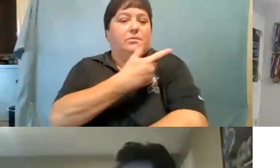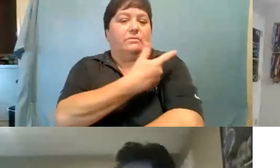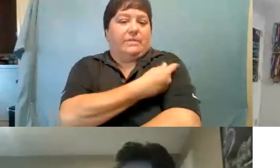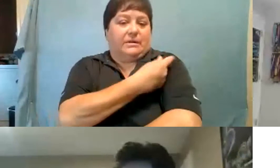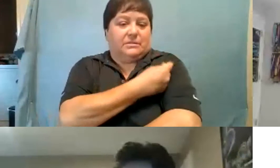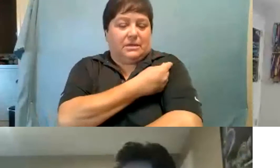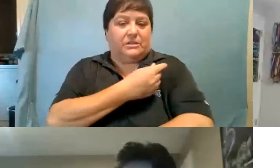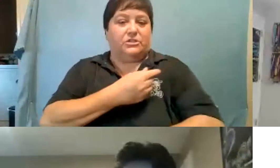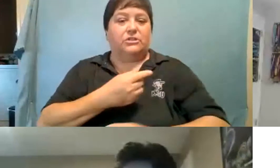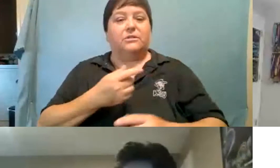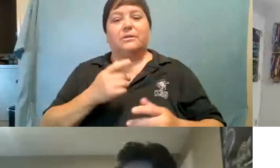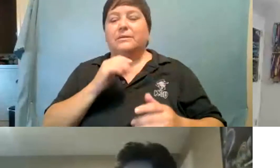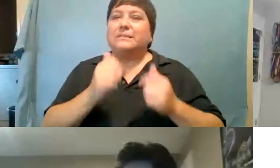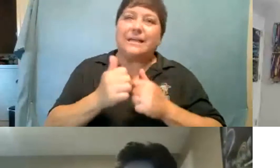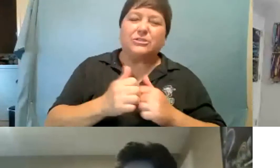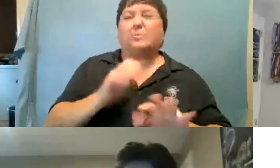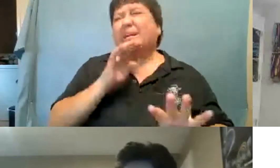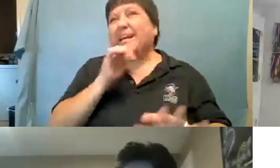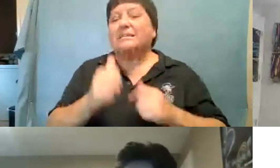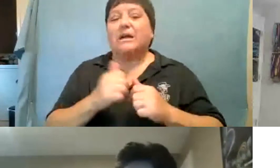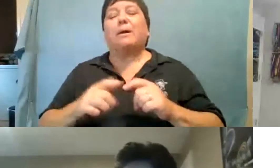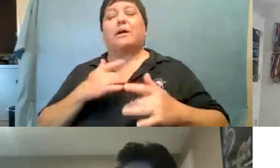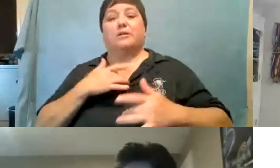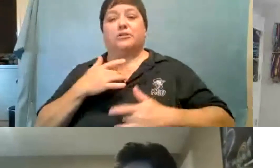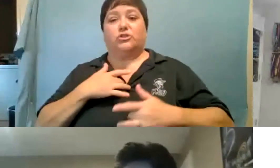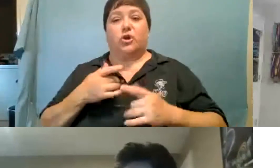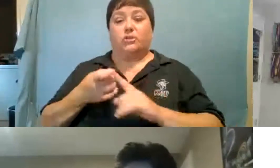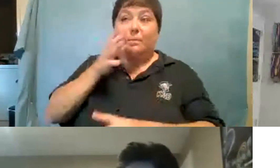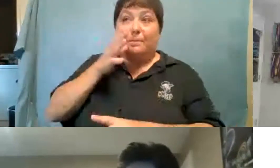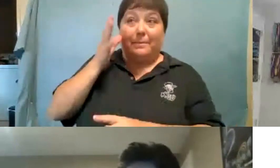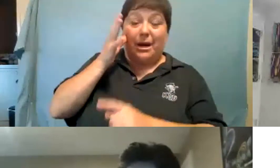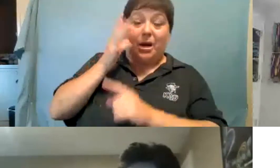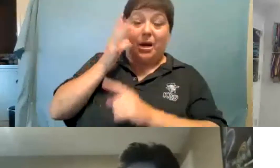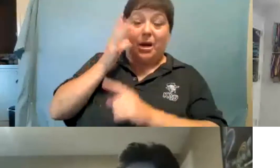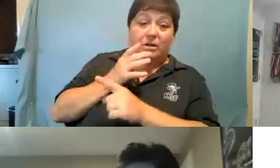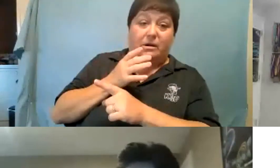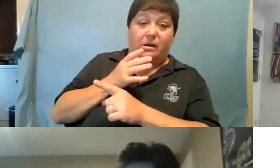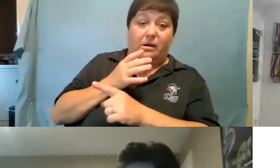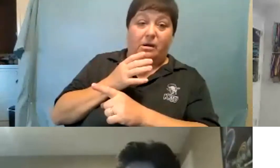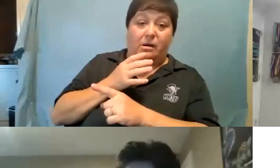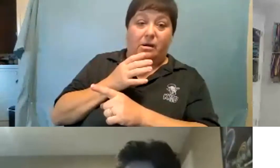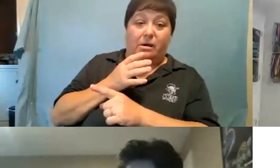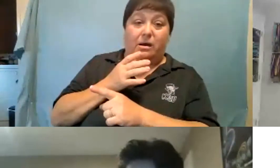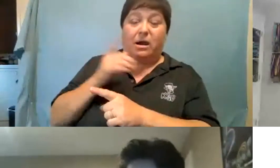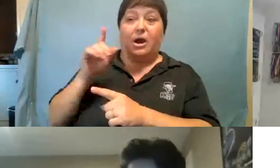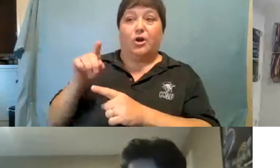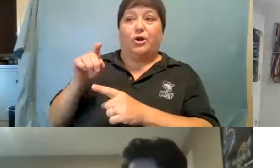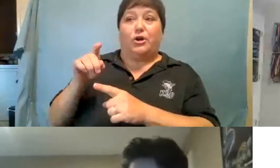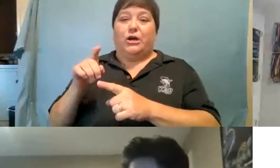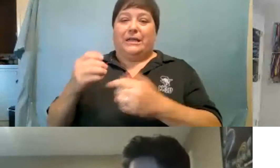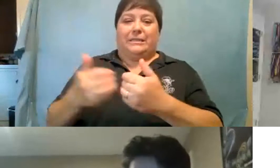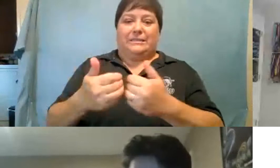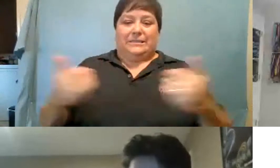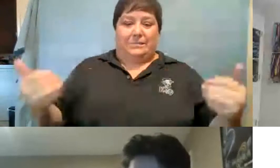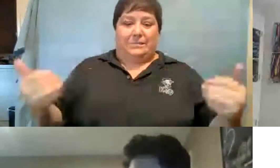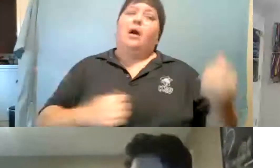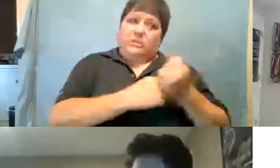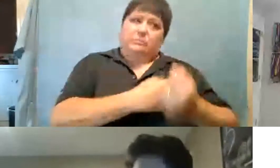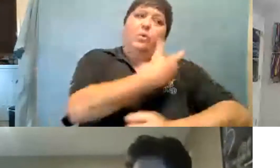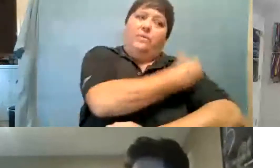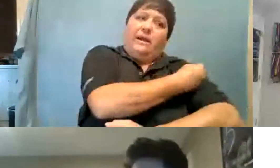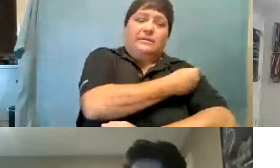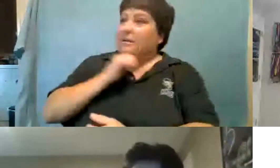dangers, or like not only the dangers, but just like the concerns that parents have and the divide that it could create between those who support it and those who oppose it, and